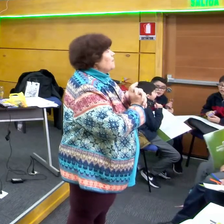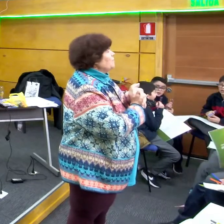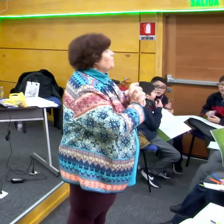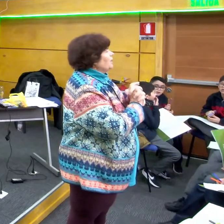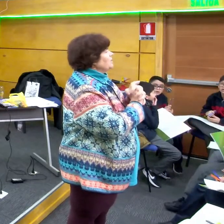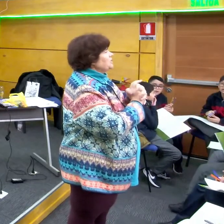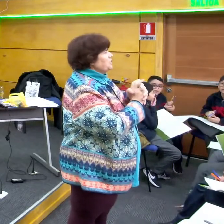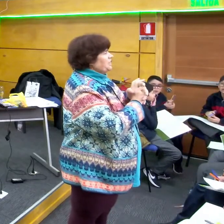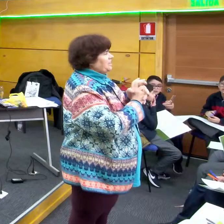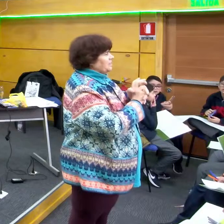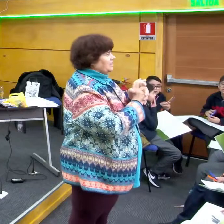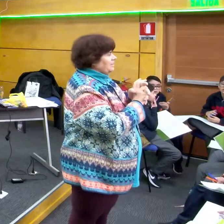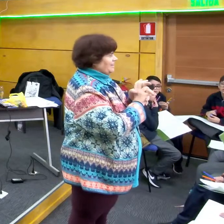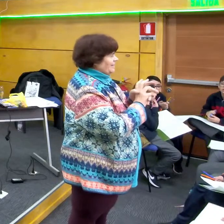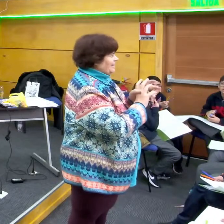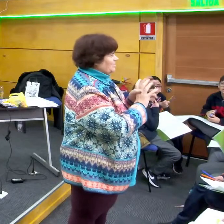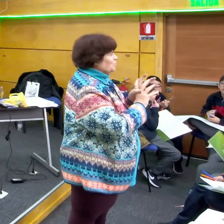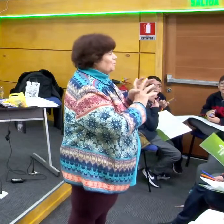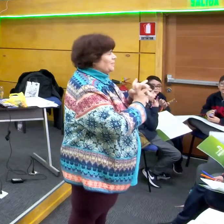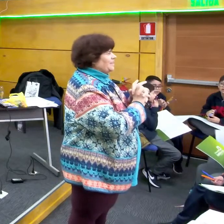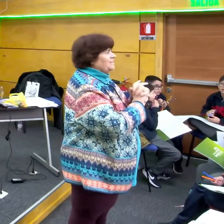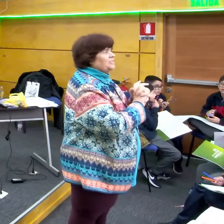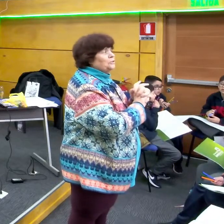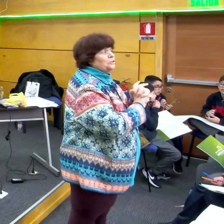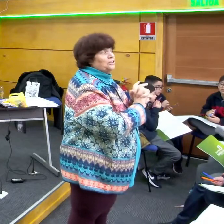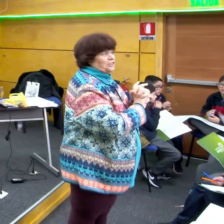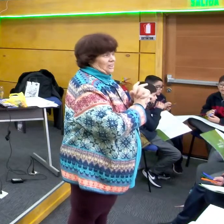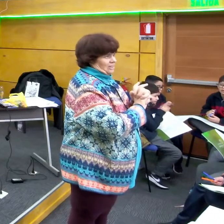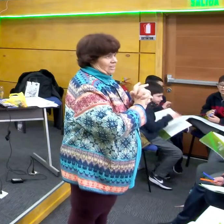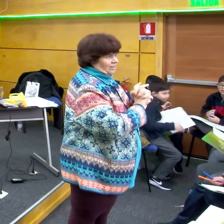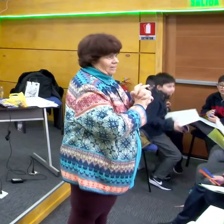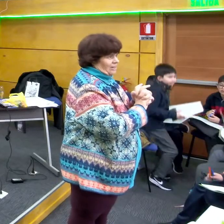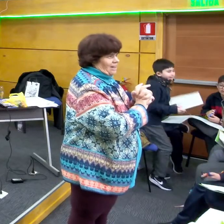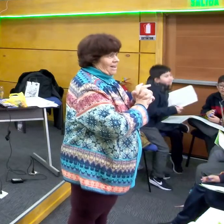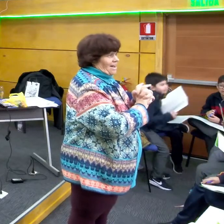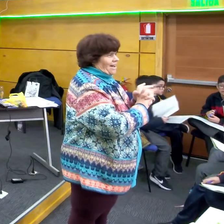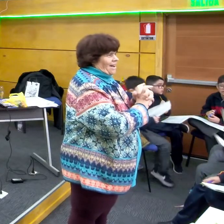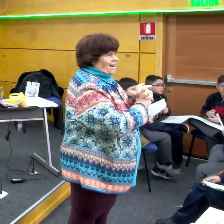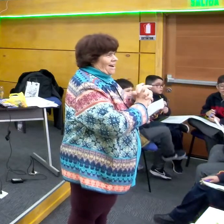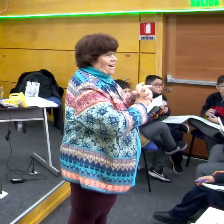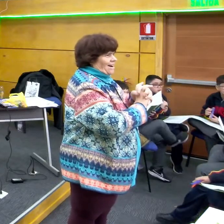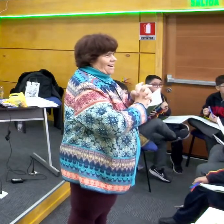We have a volunteer that's willing to share.